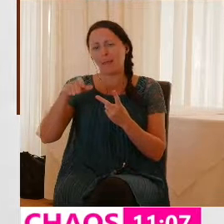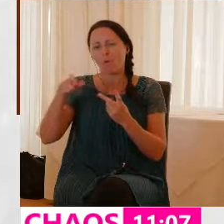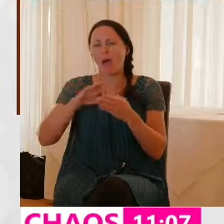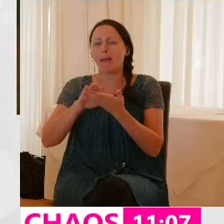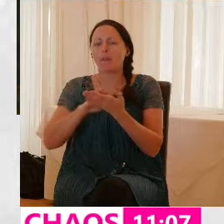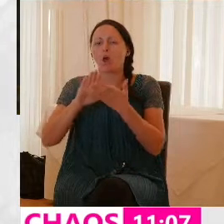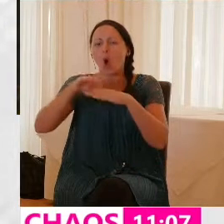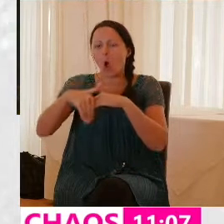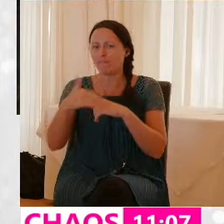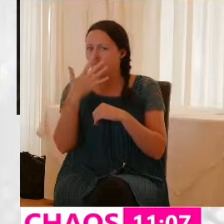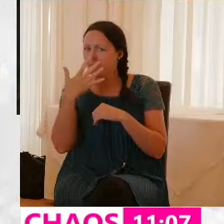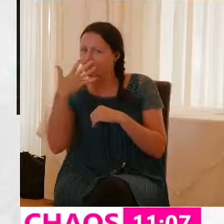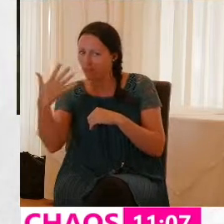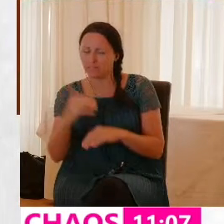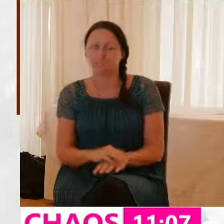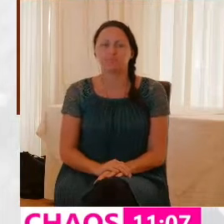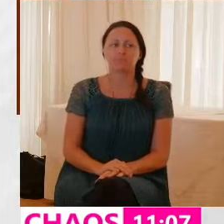55.